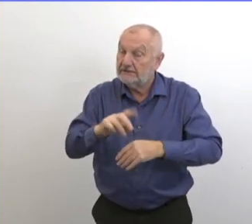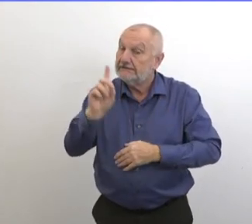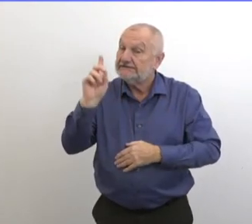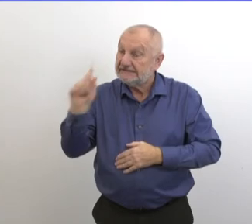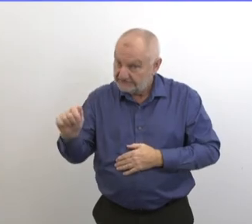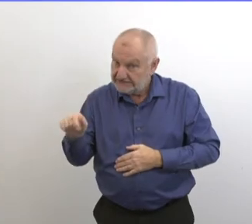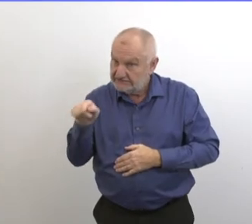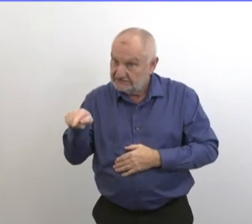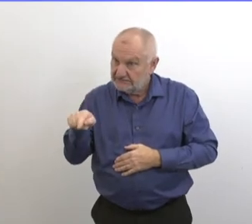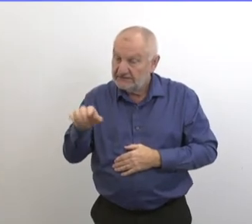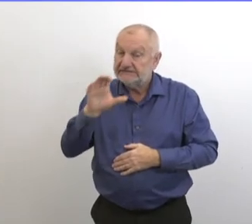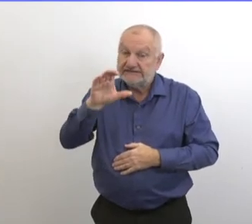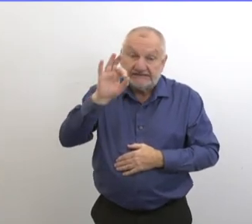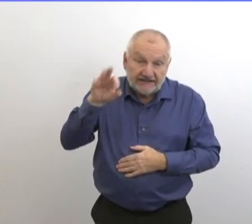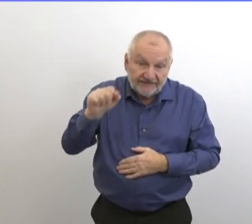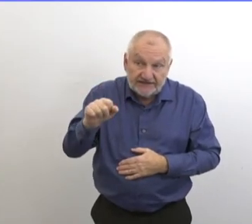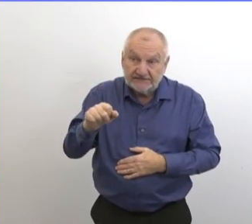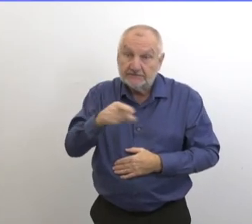care.